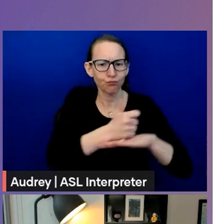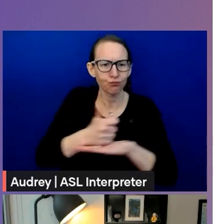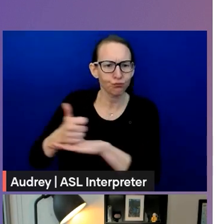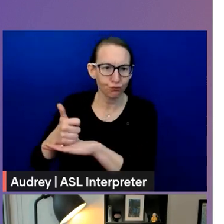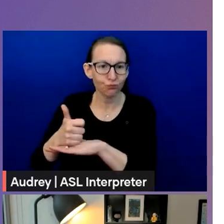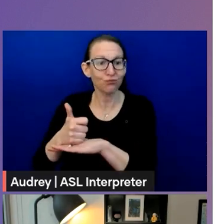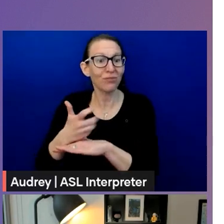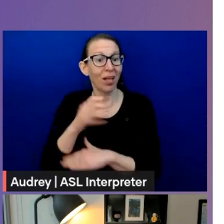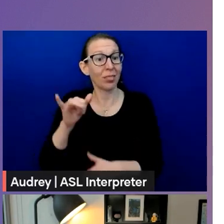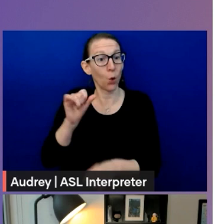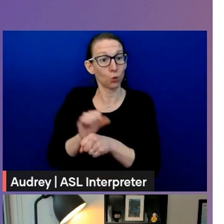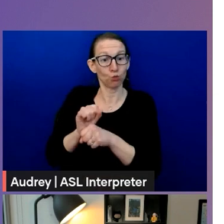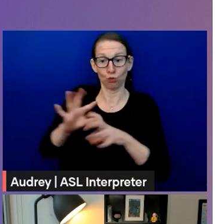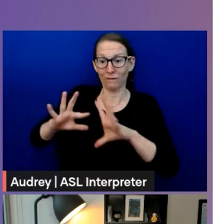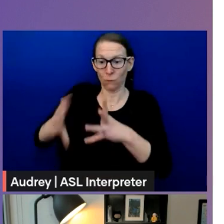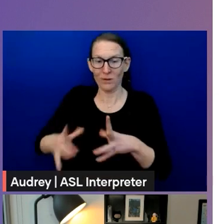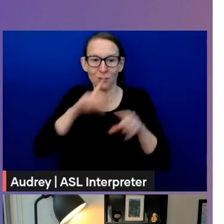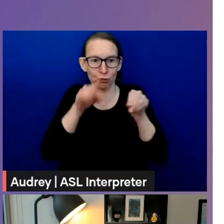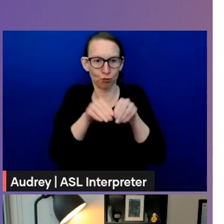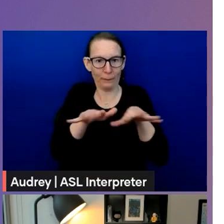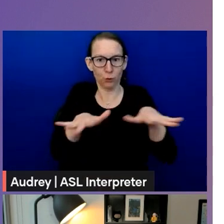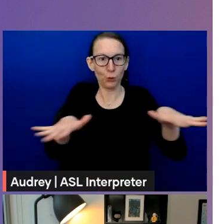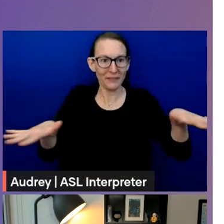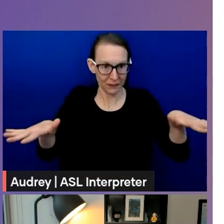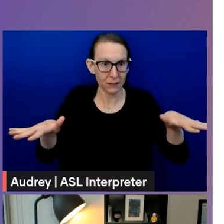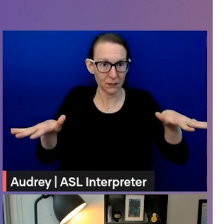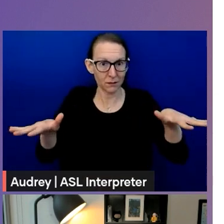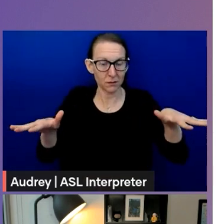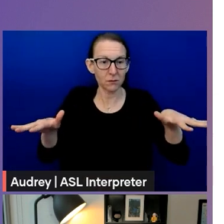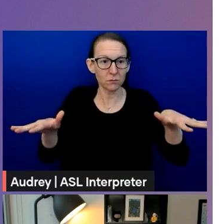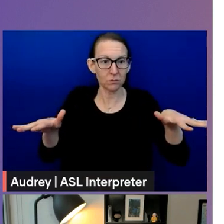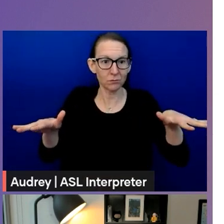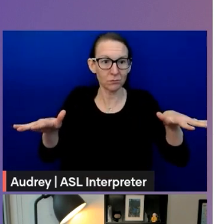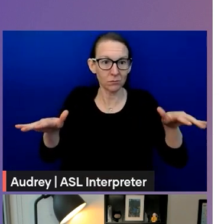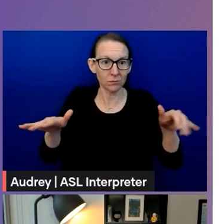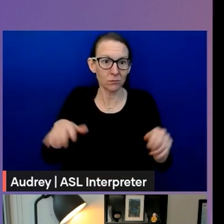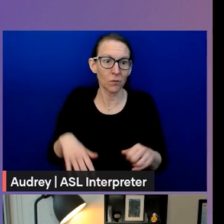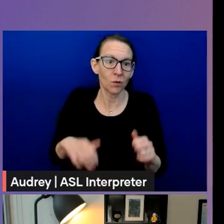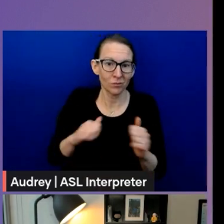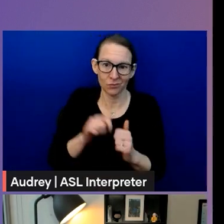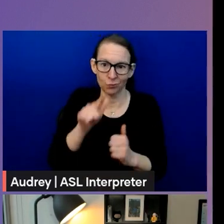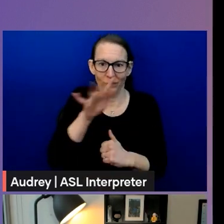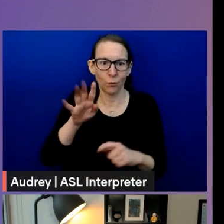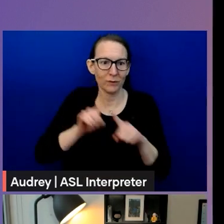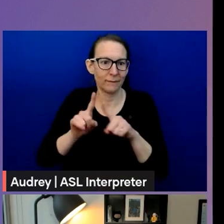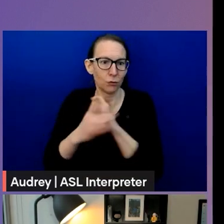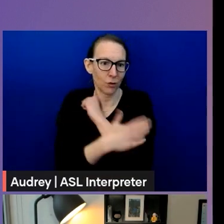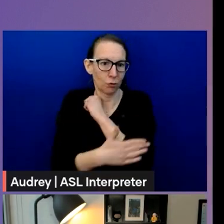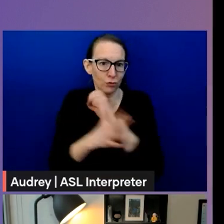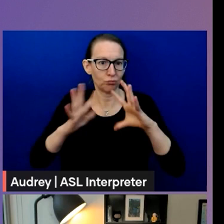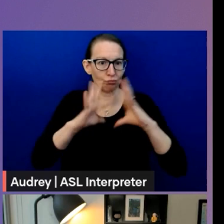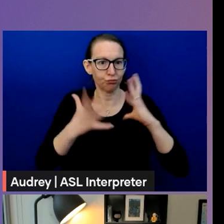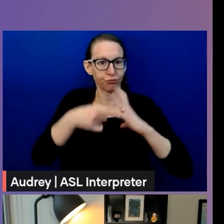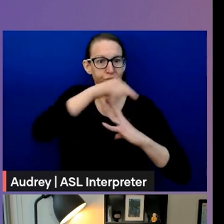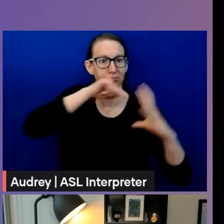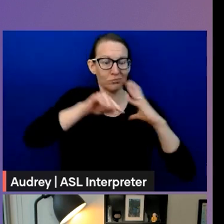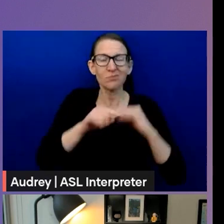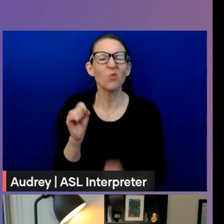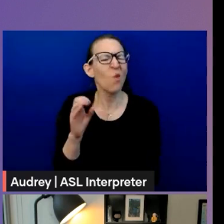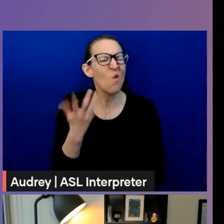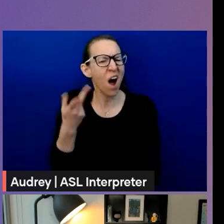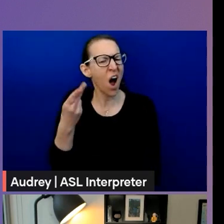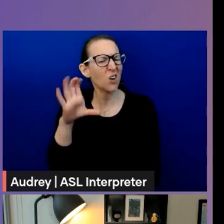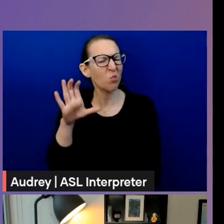is essentially distributed in this case with spanning like 24 countries around the world. So now, how does HashiCorp actually